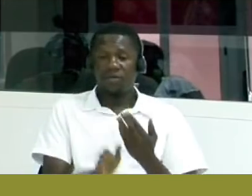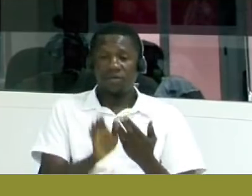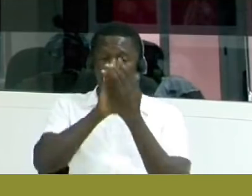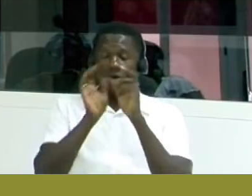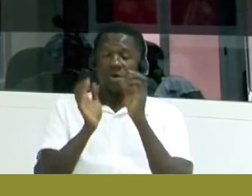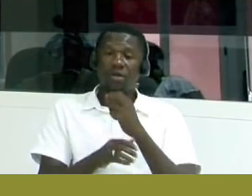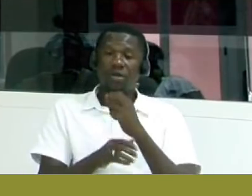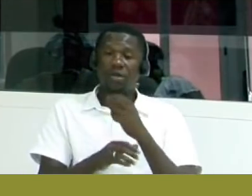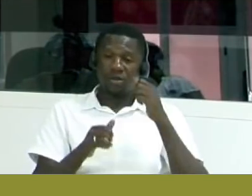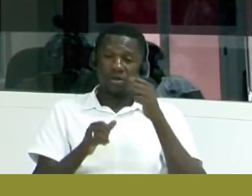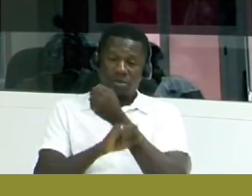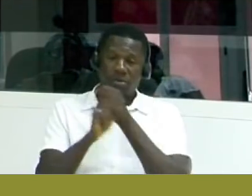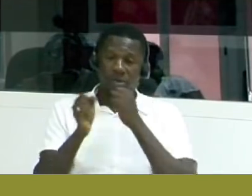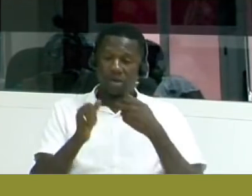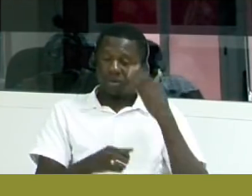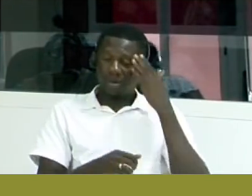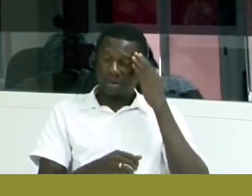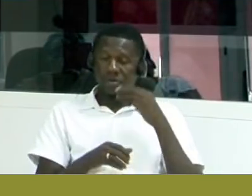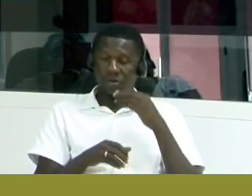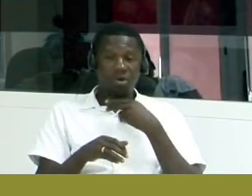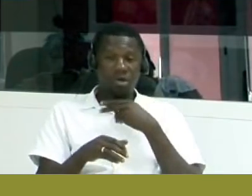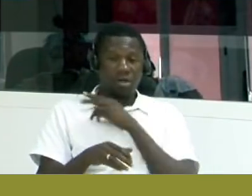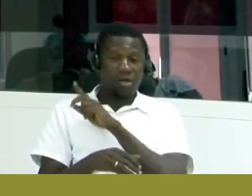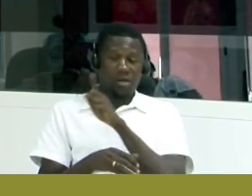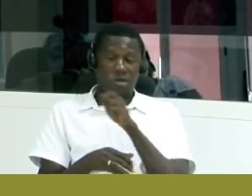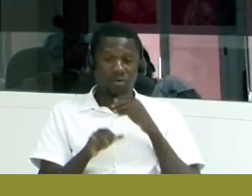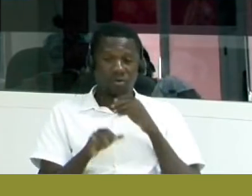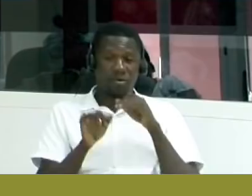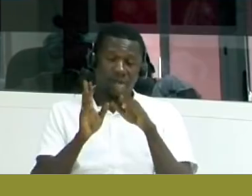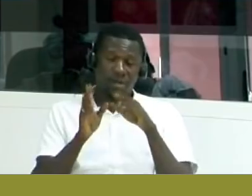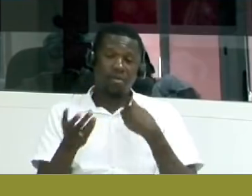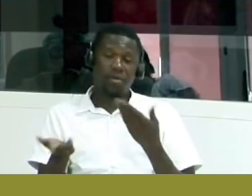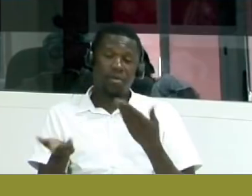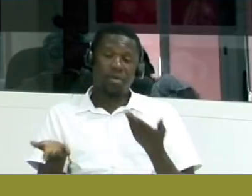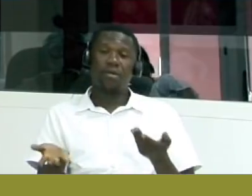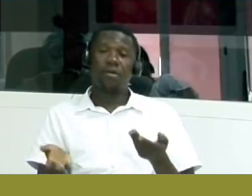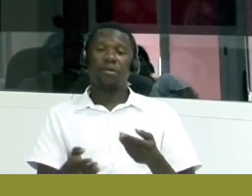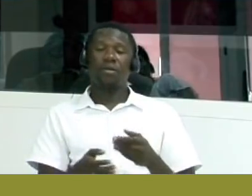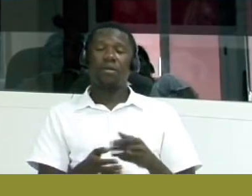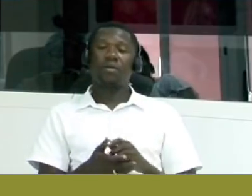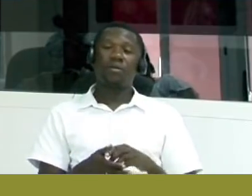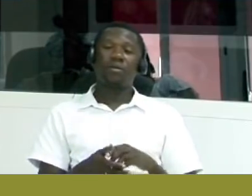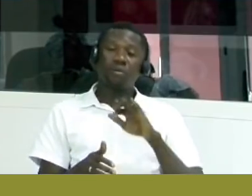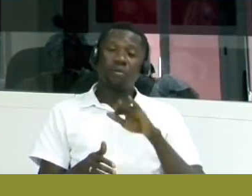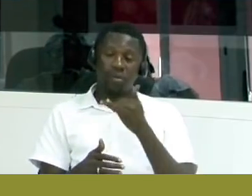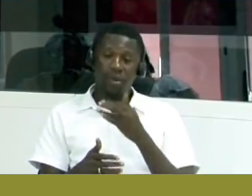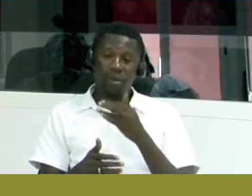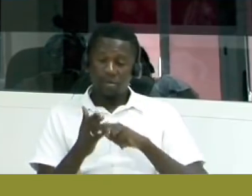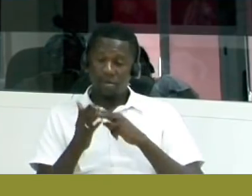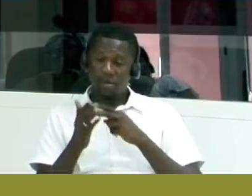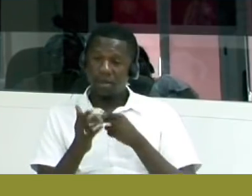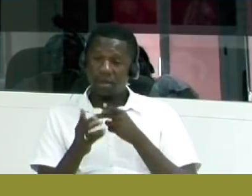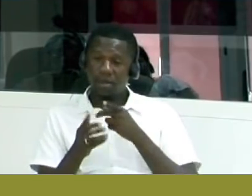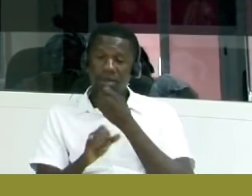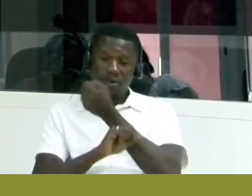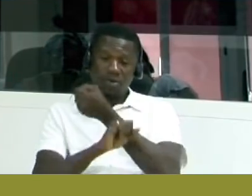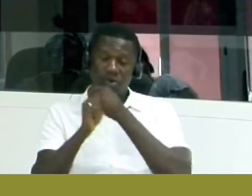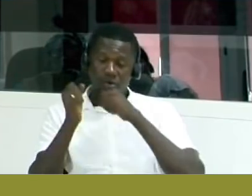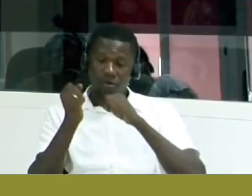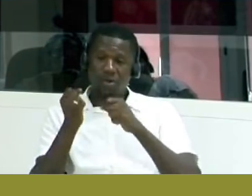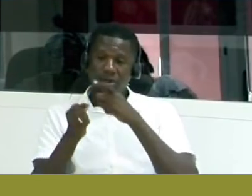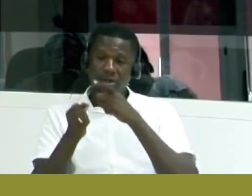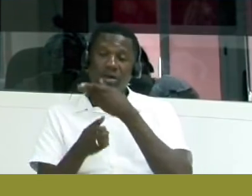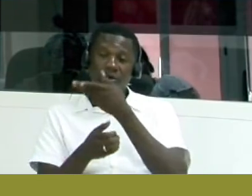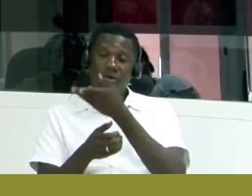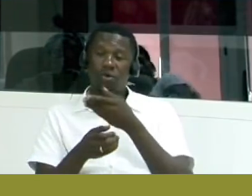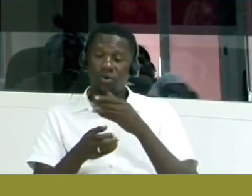knew that they will get rid of me. So in effect, you are trying to say that the situation that was